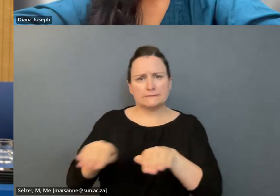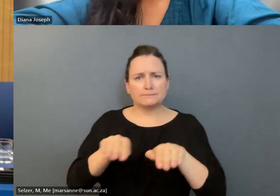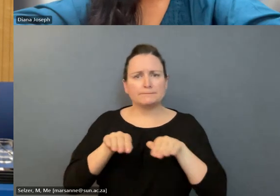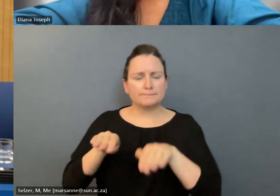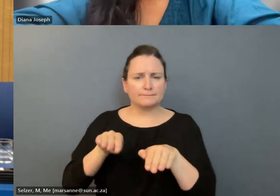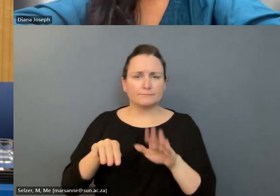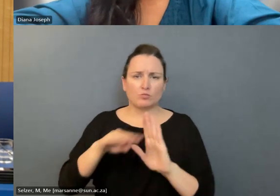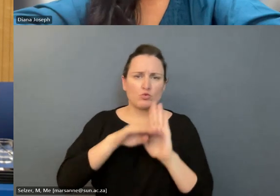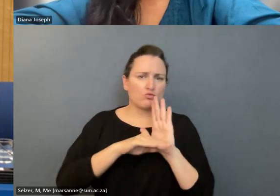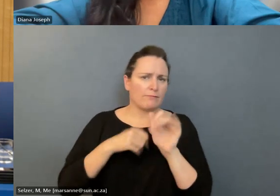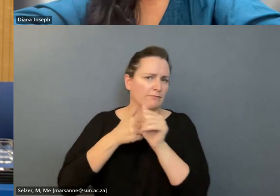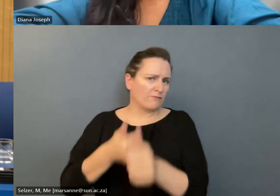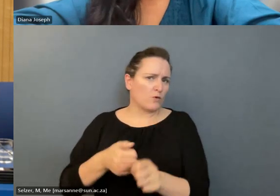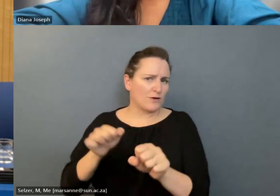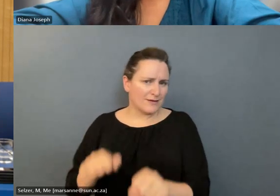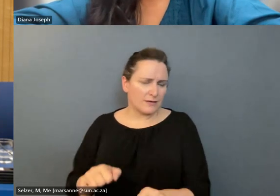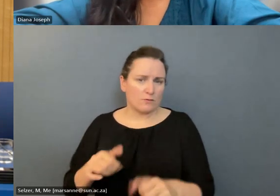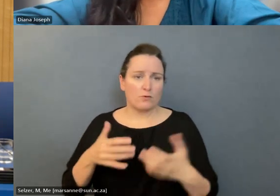Of